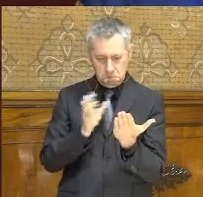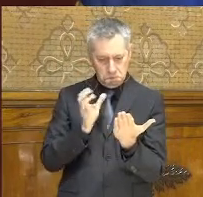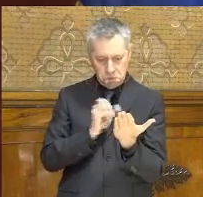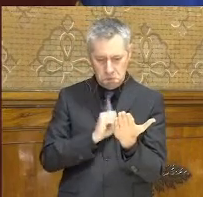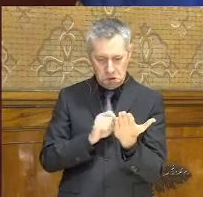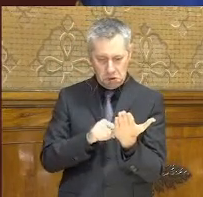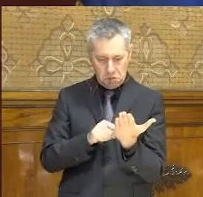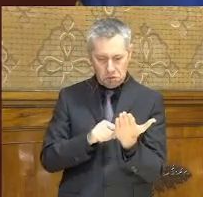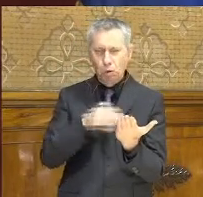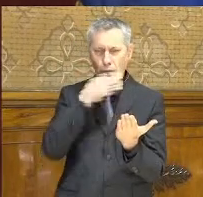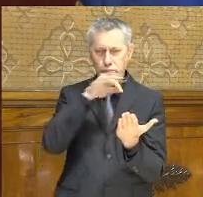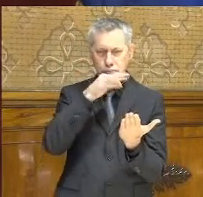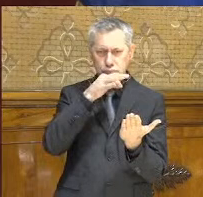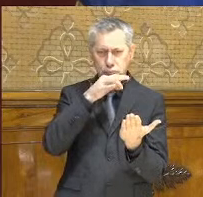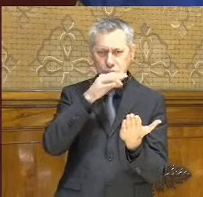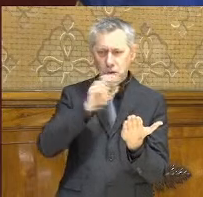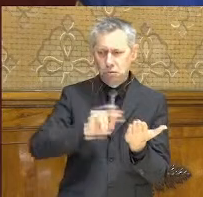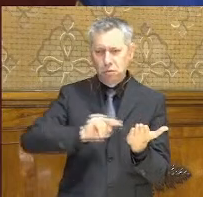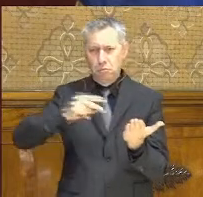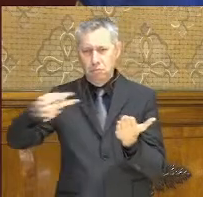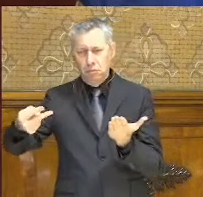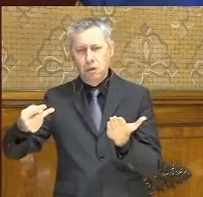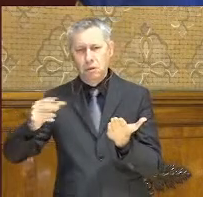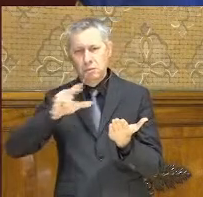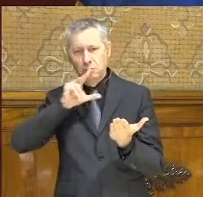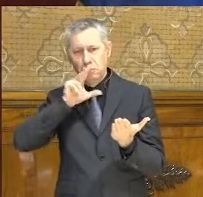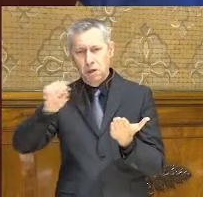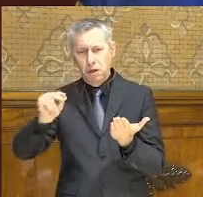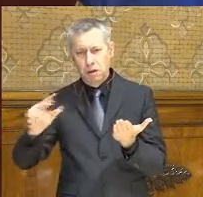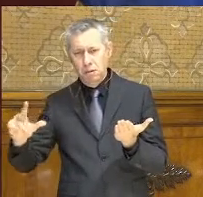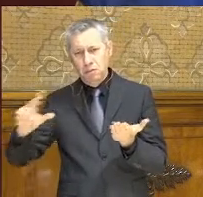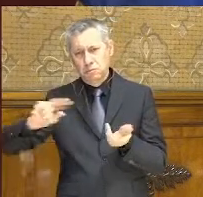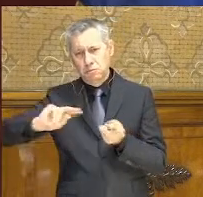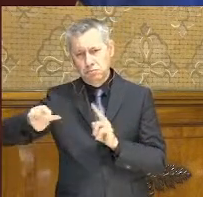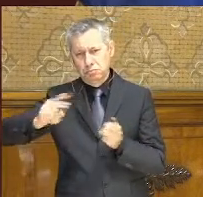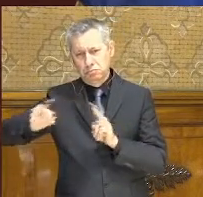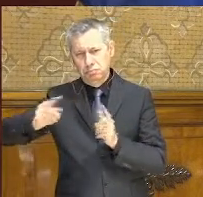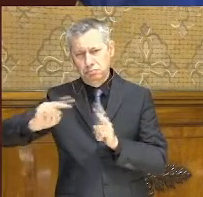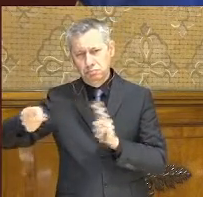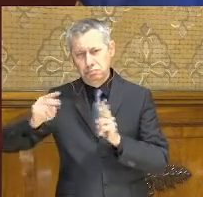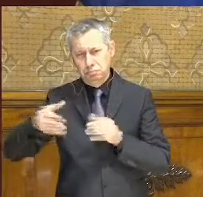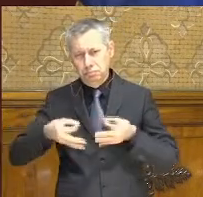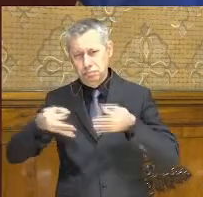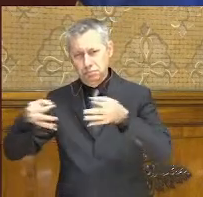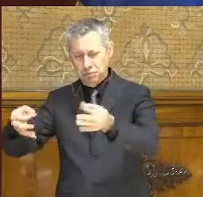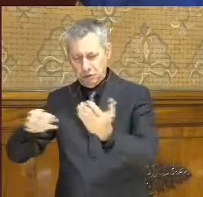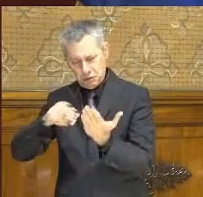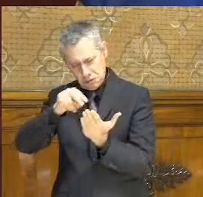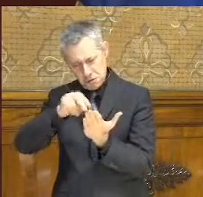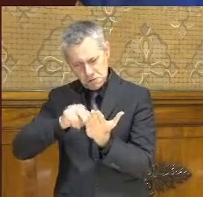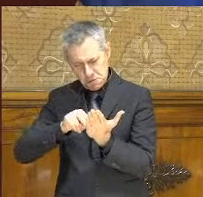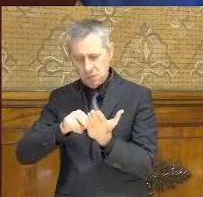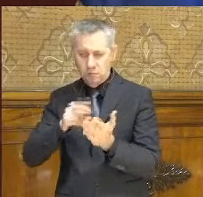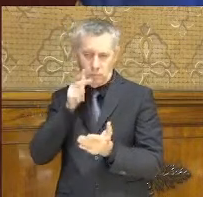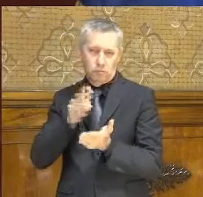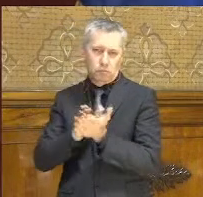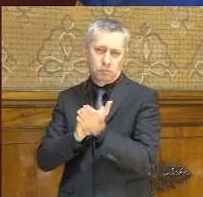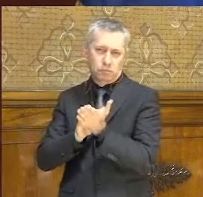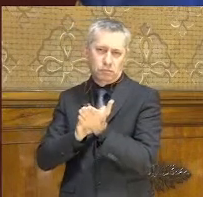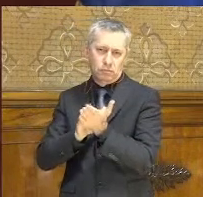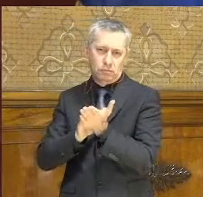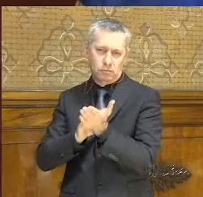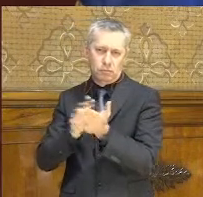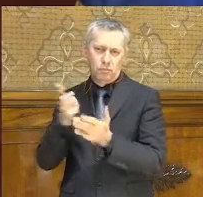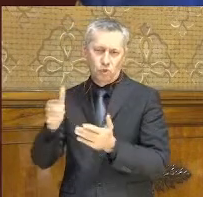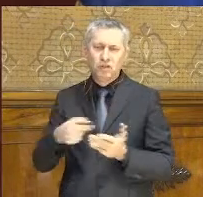with these texts, and to give her even more credit, I gave her a text when I walked